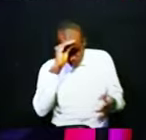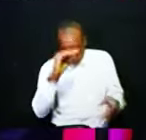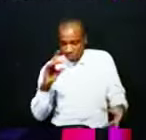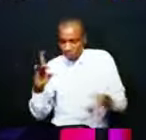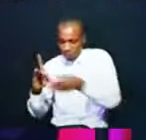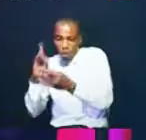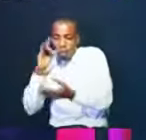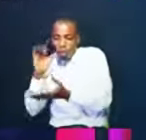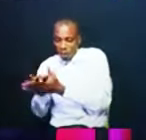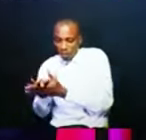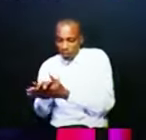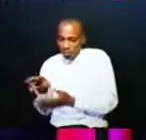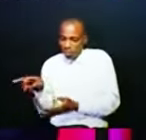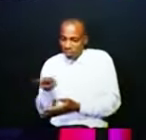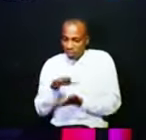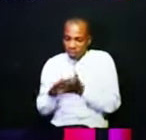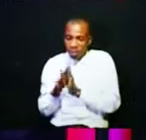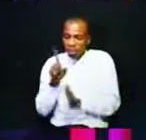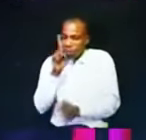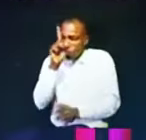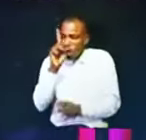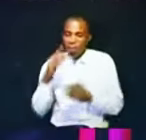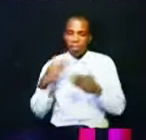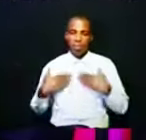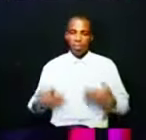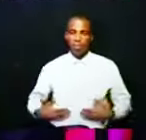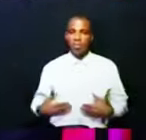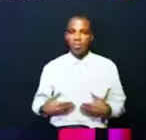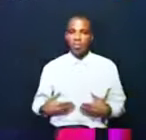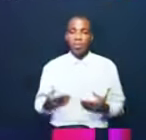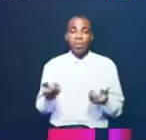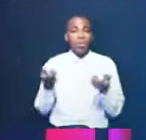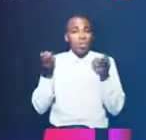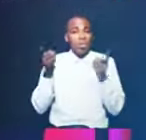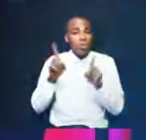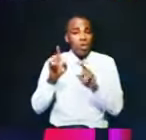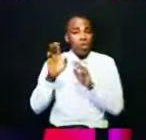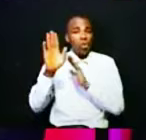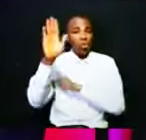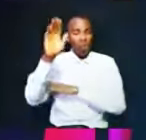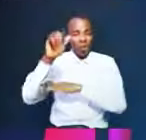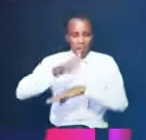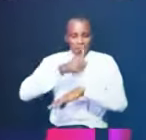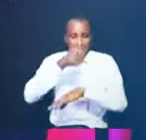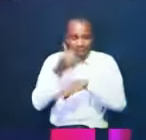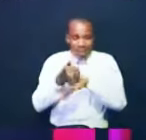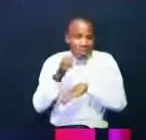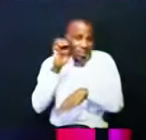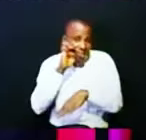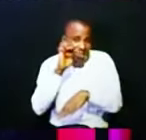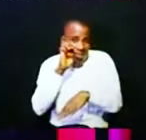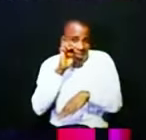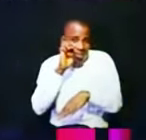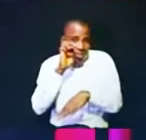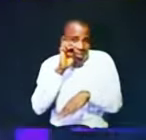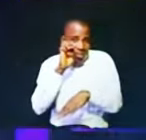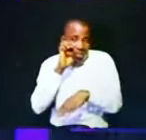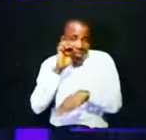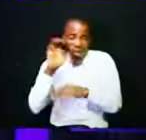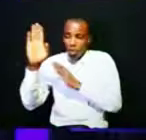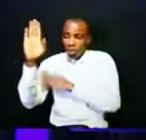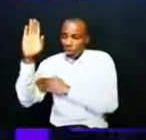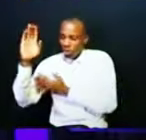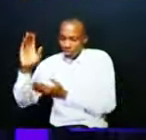So you see that when God created Eve, she gave her to the man as